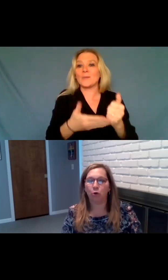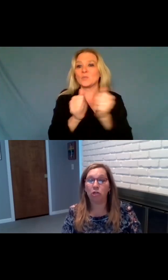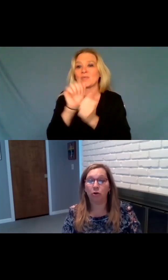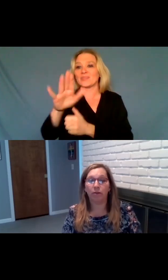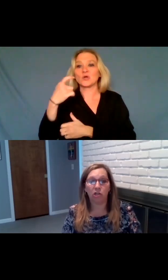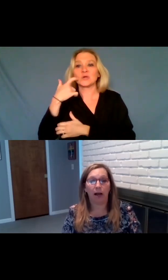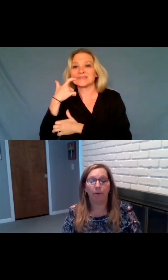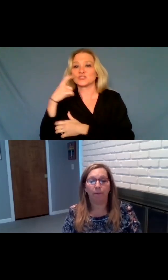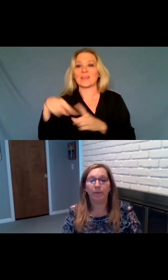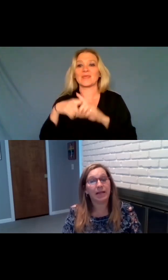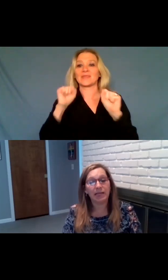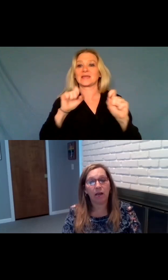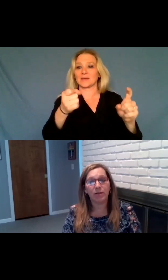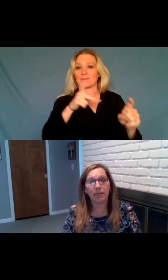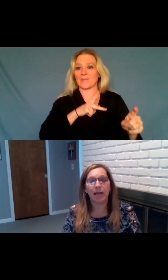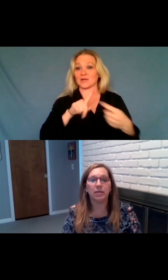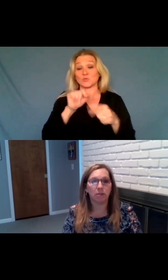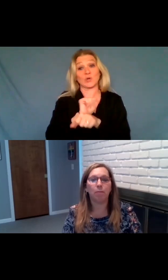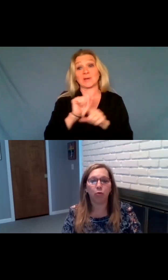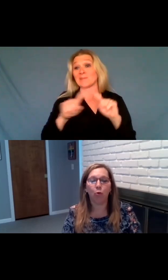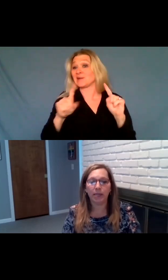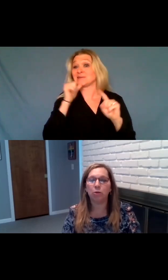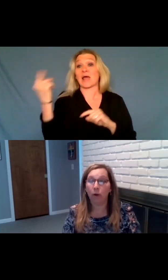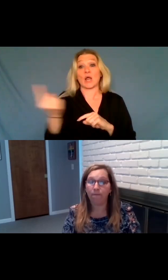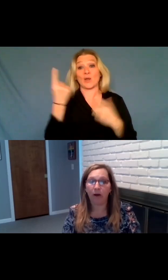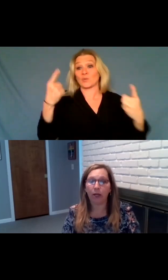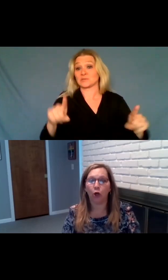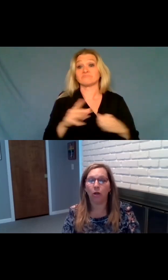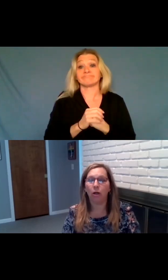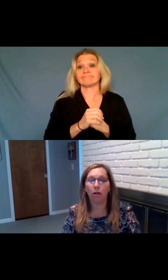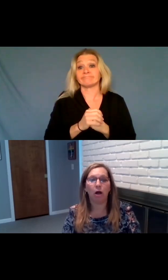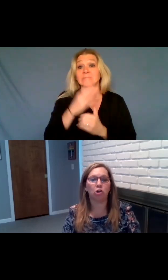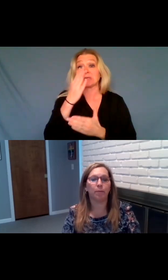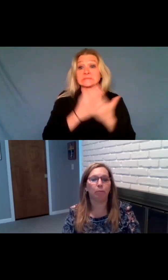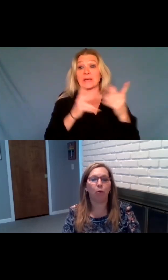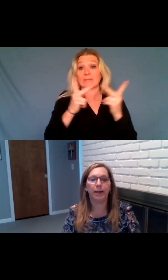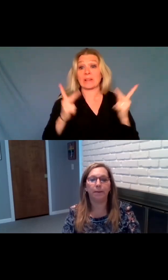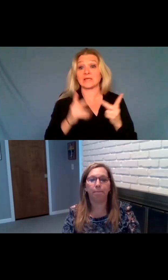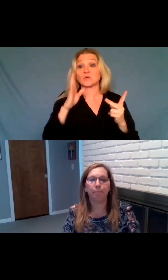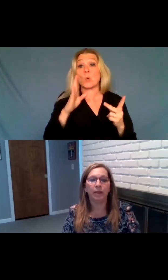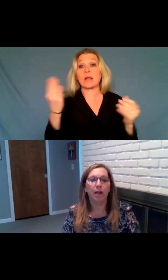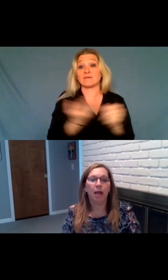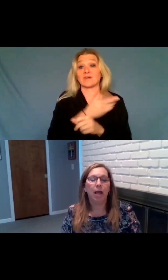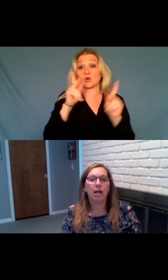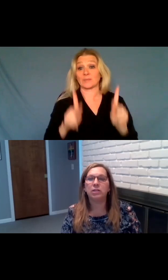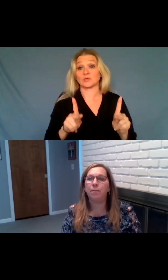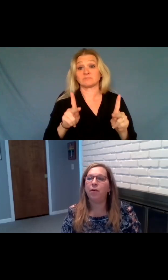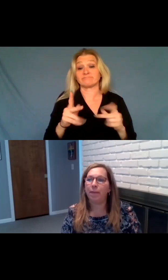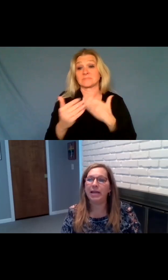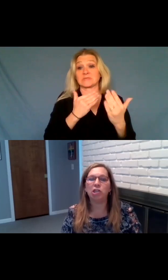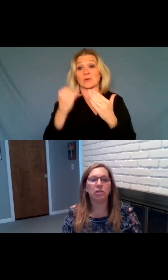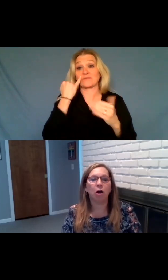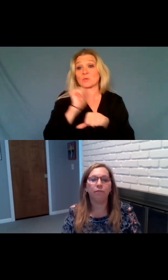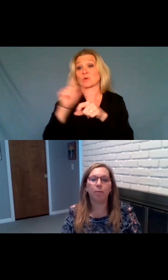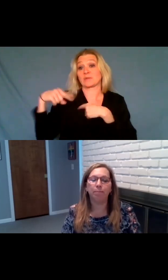allow them to return to the job. But that's not always the case. Some employees will fire a long-term employee. And some of